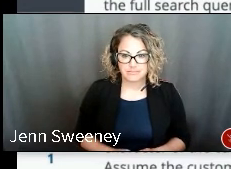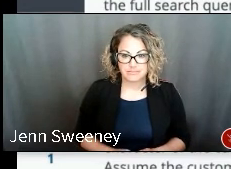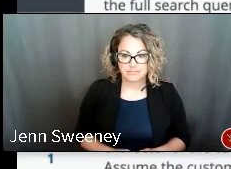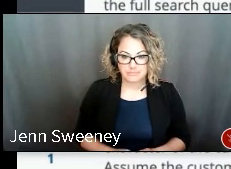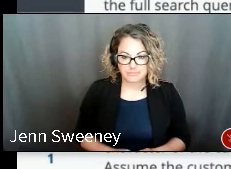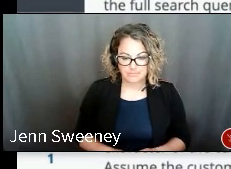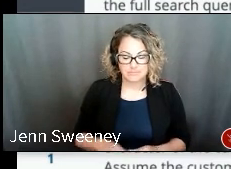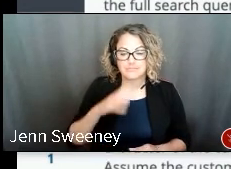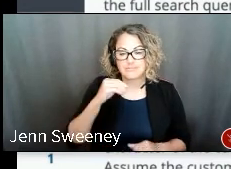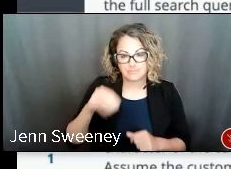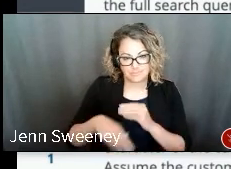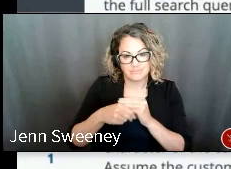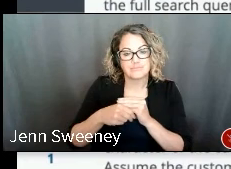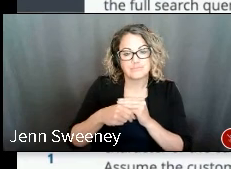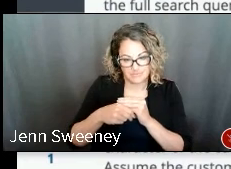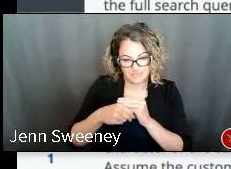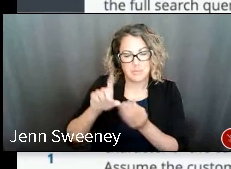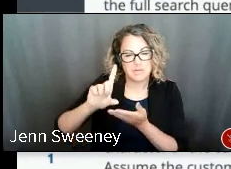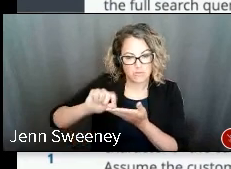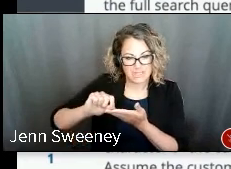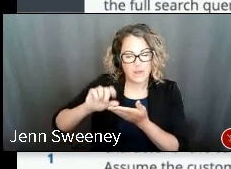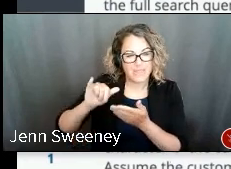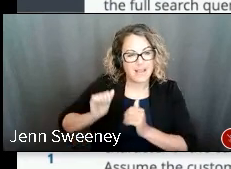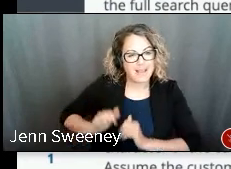Also, I'll print out the customer query.